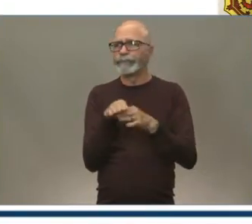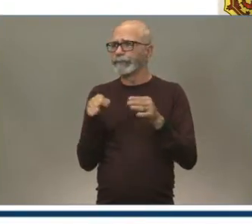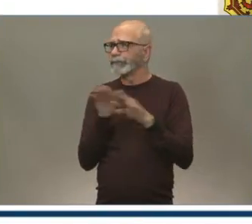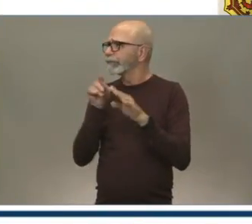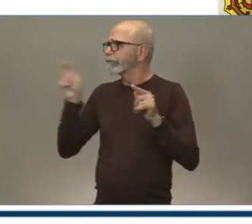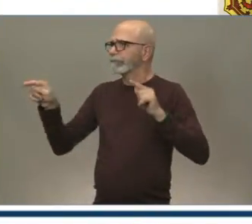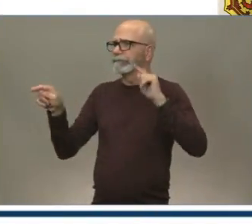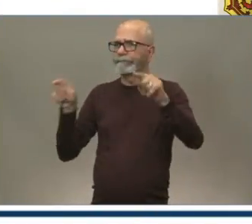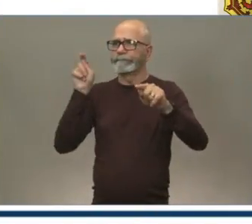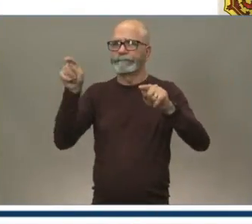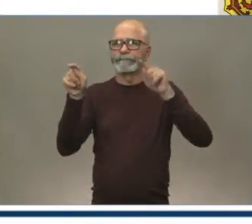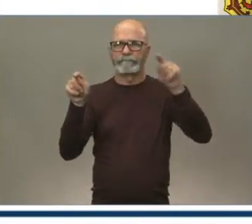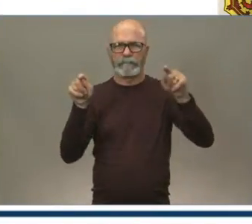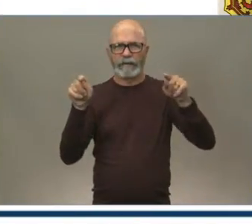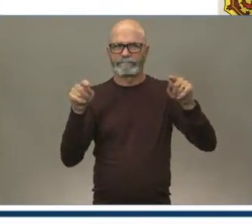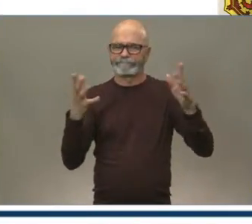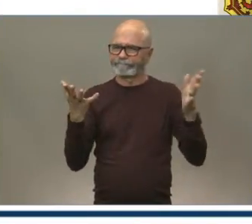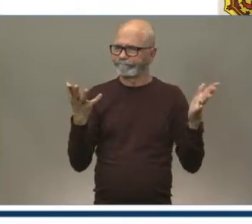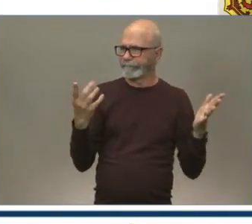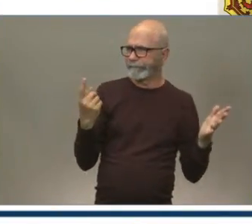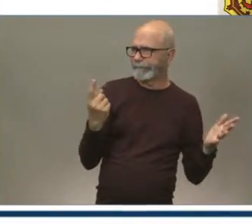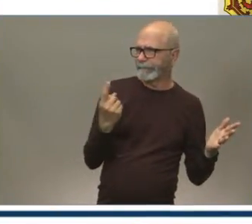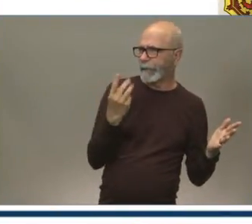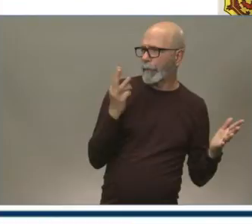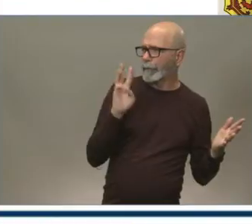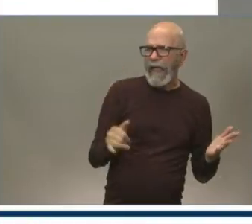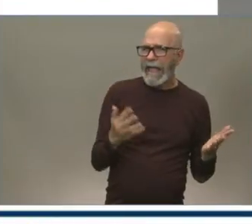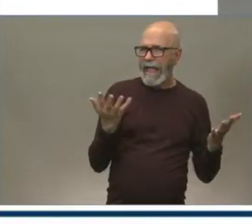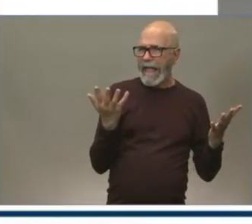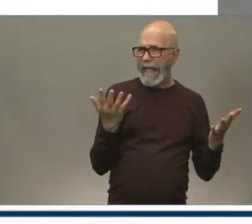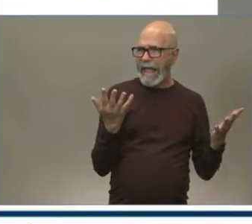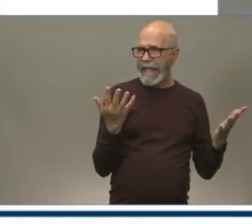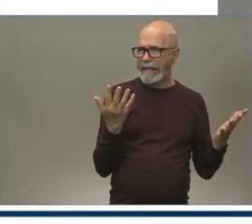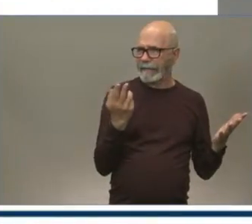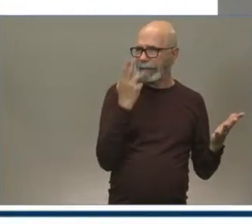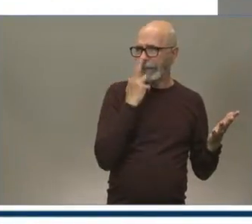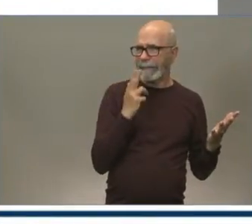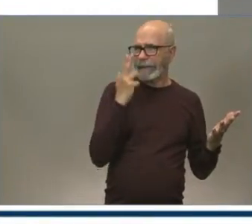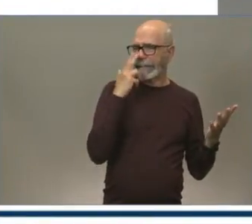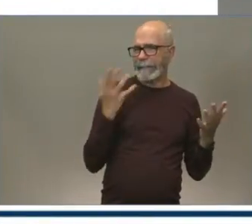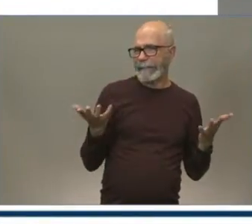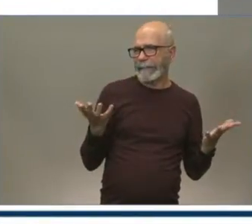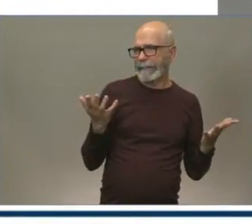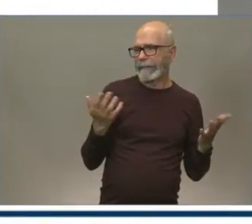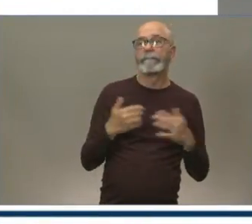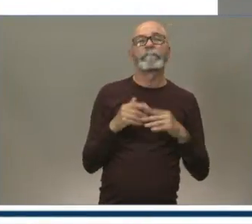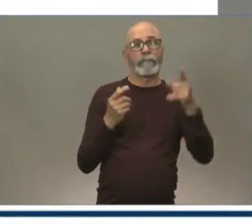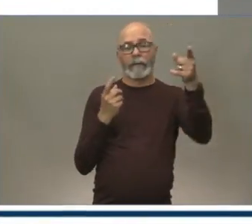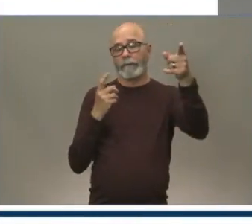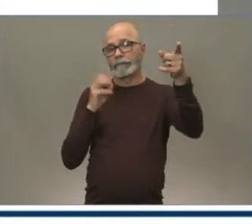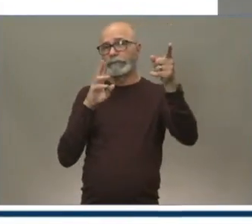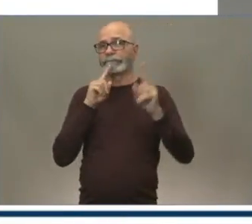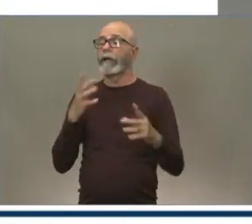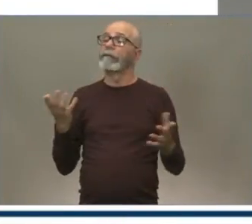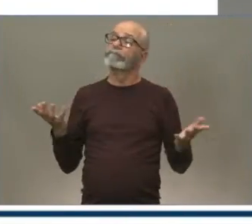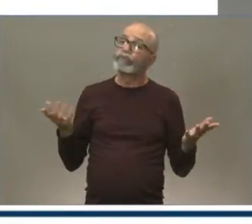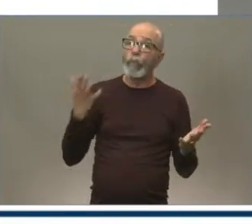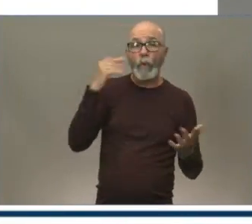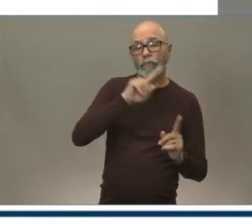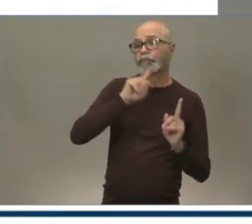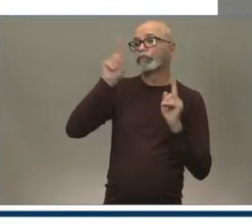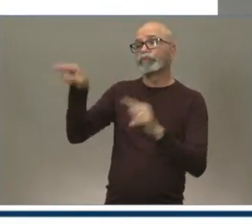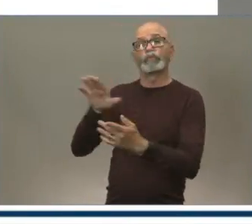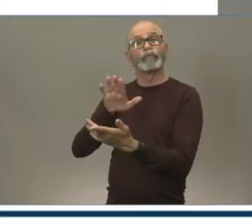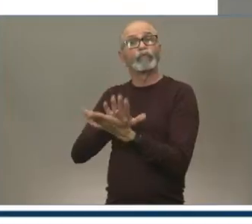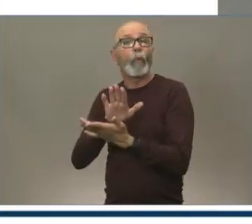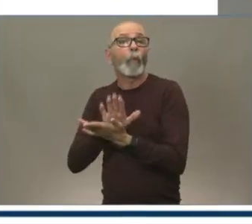why this is happening? By and large, what we're seeing is people who happen to, whether they go to school or they're work in a school,